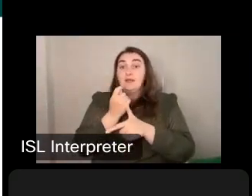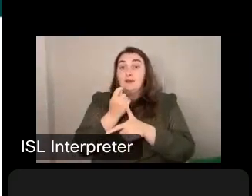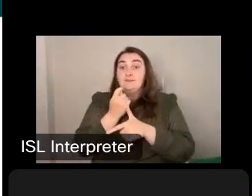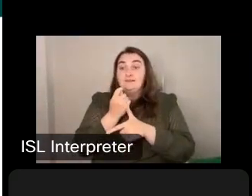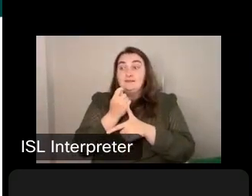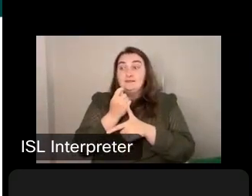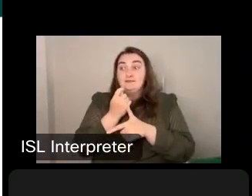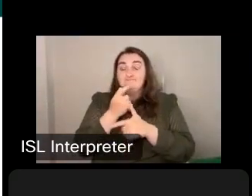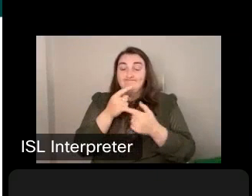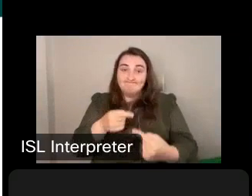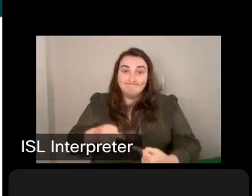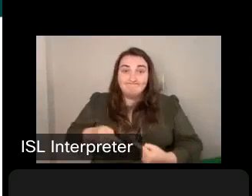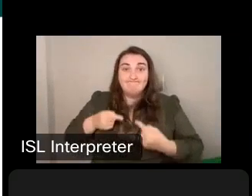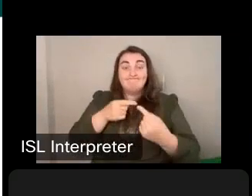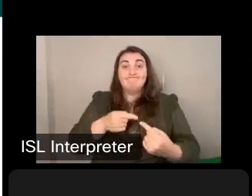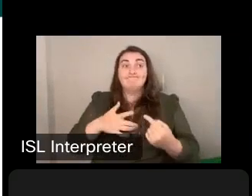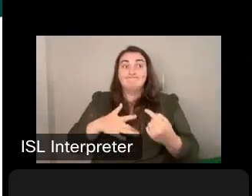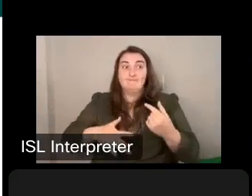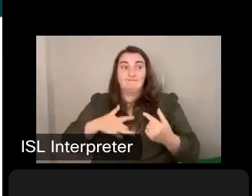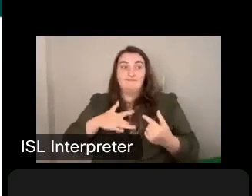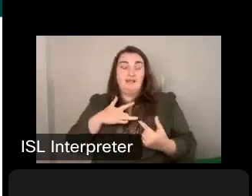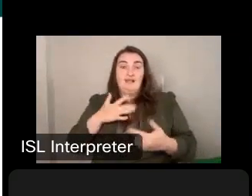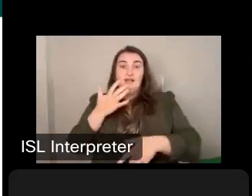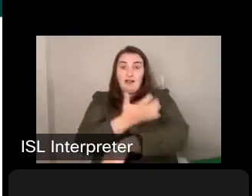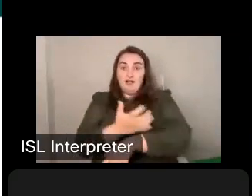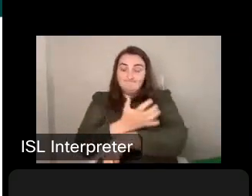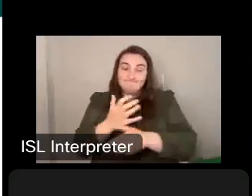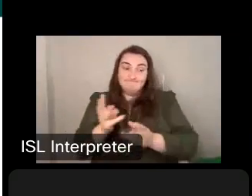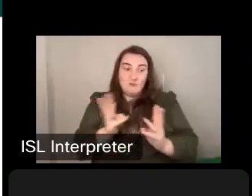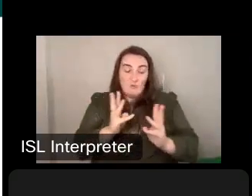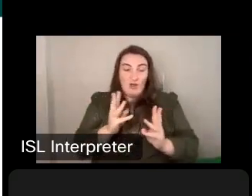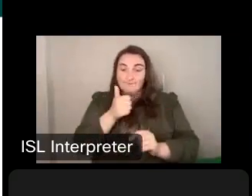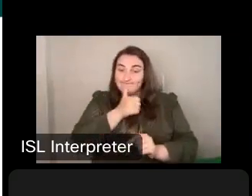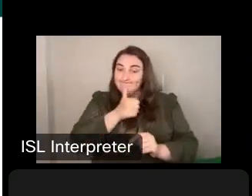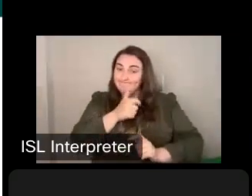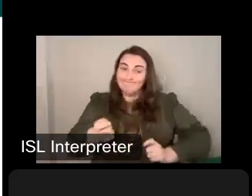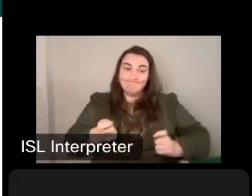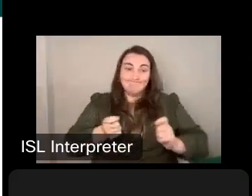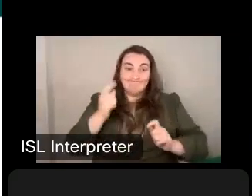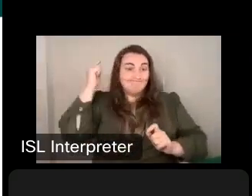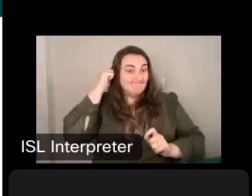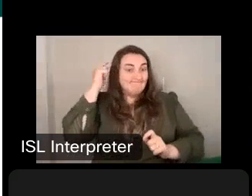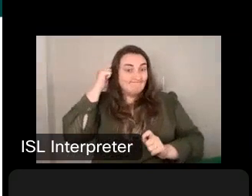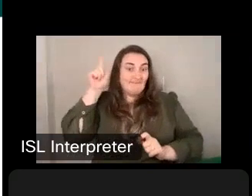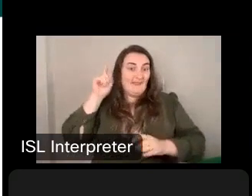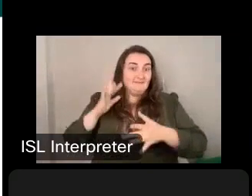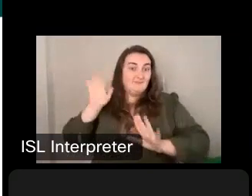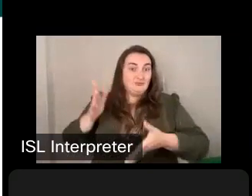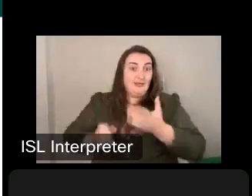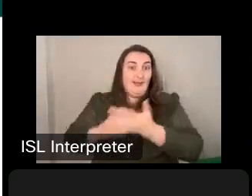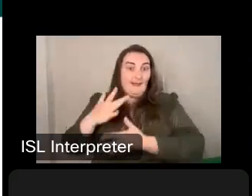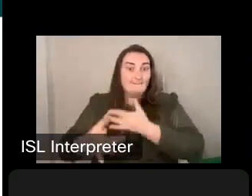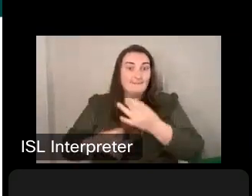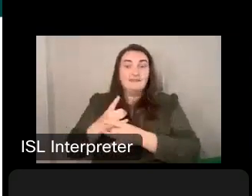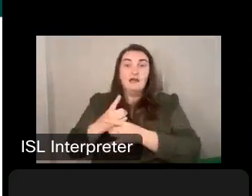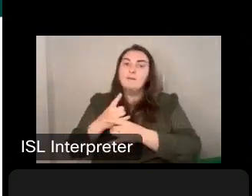they might struggle with it, they might continue to work, try and cope with that particular incident. And that's really important